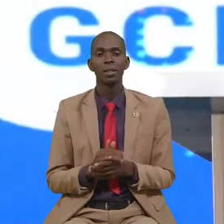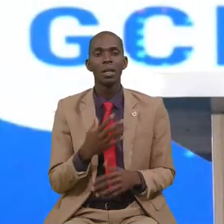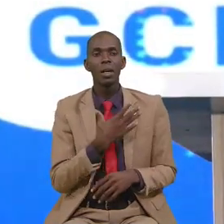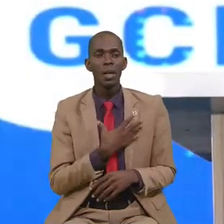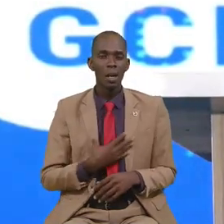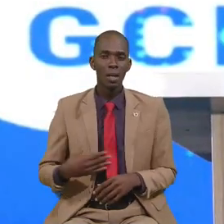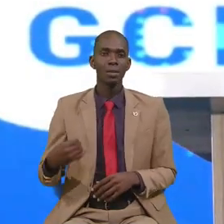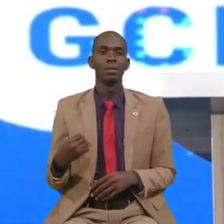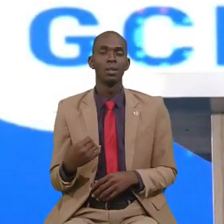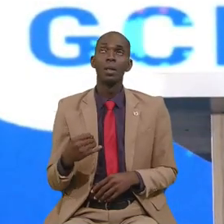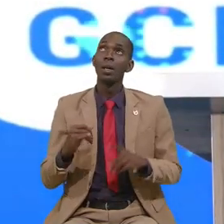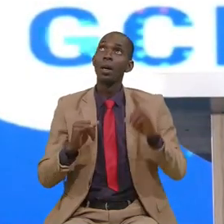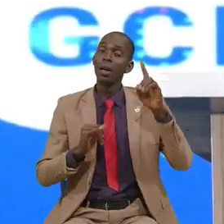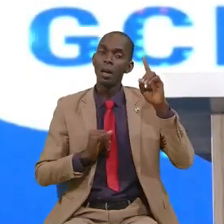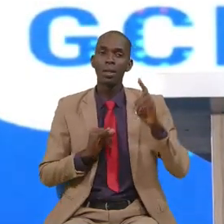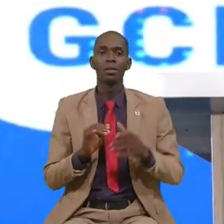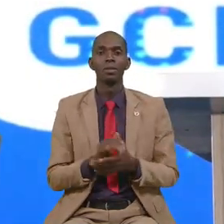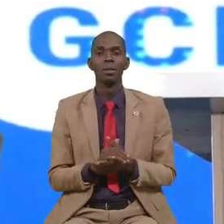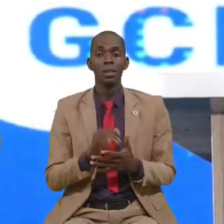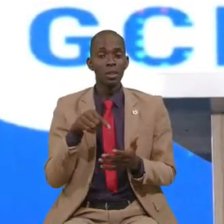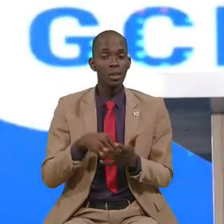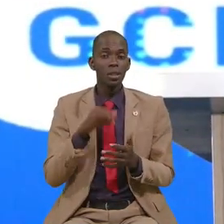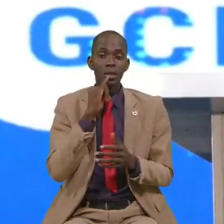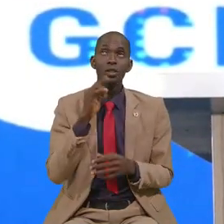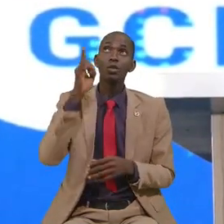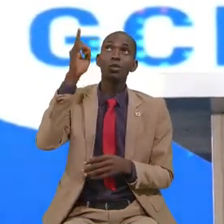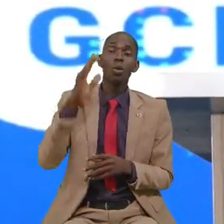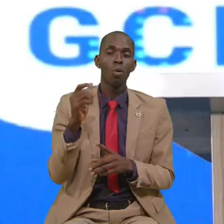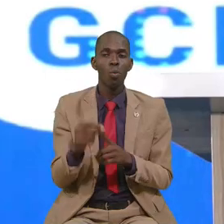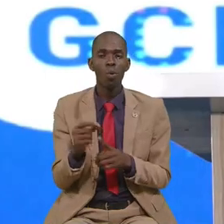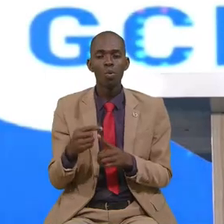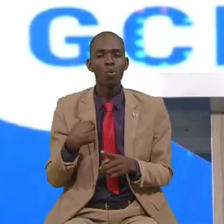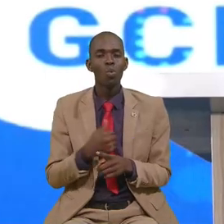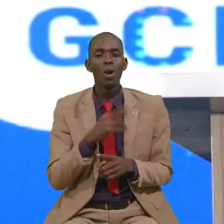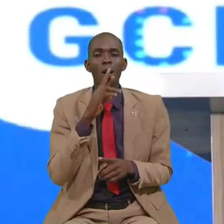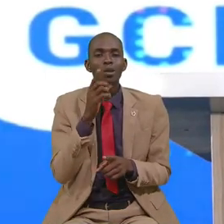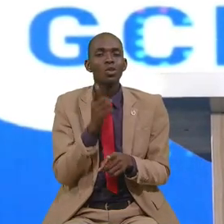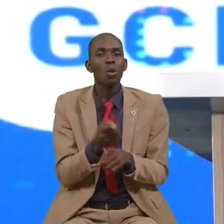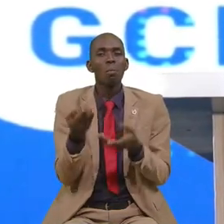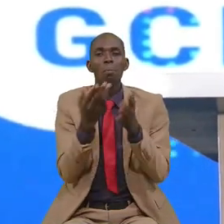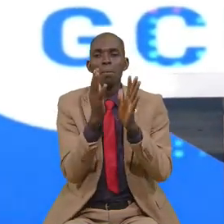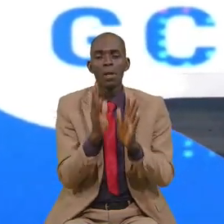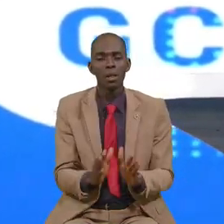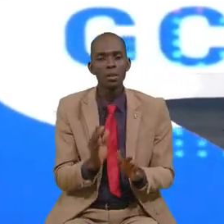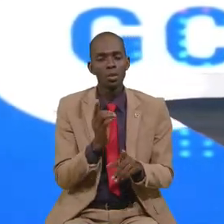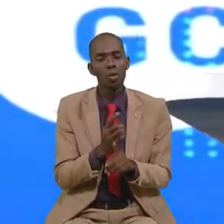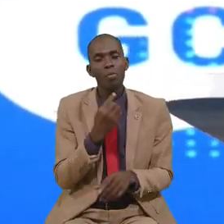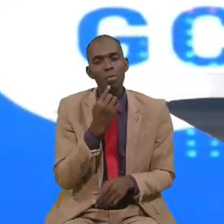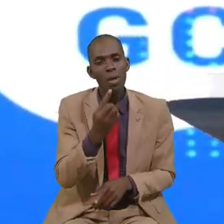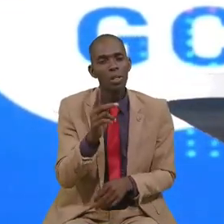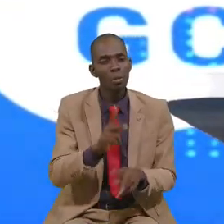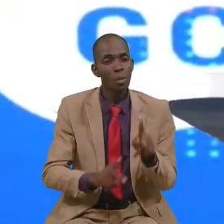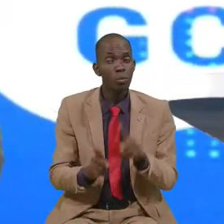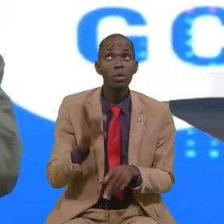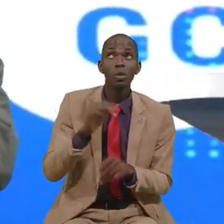God talking, this is the work of God. We're just his messengers, and we go to tell the people, the Lord